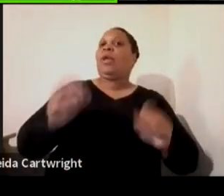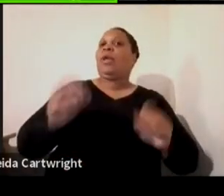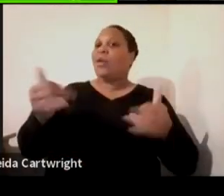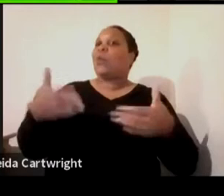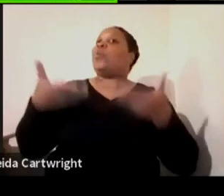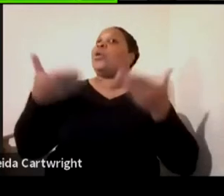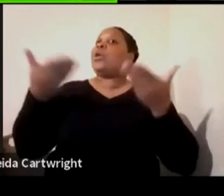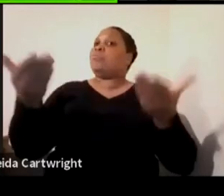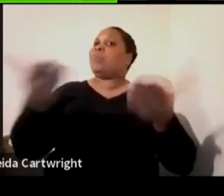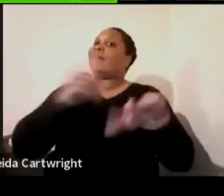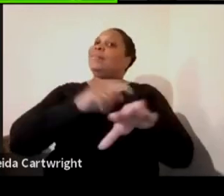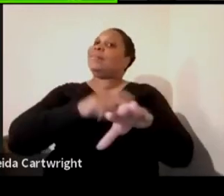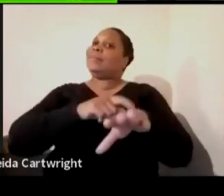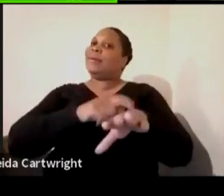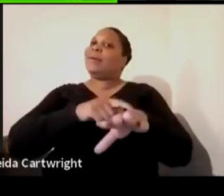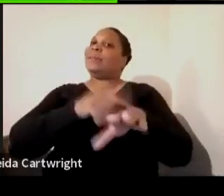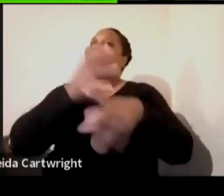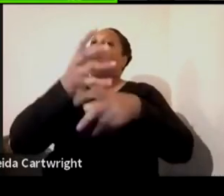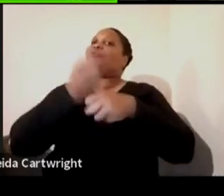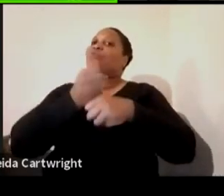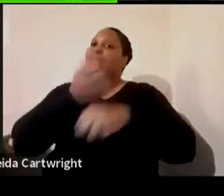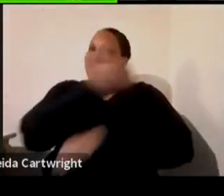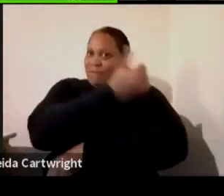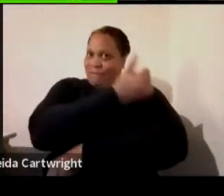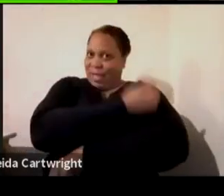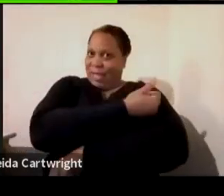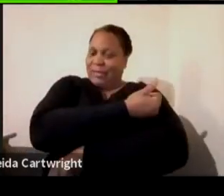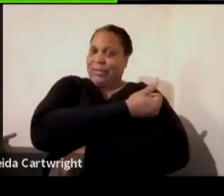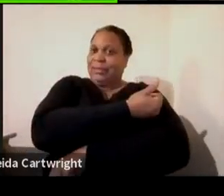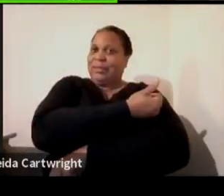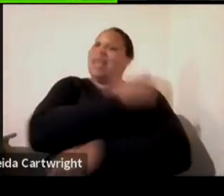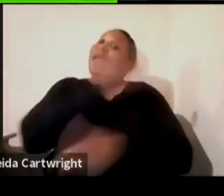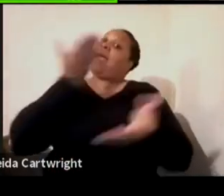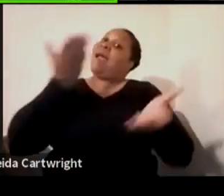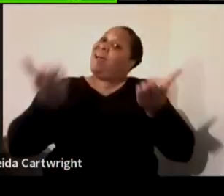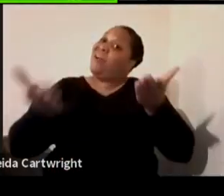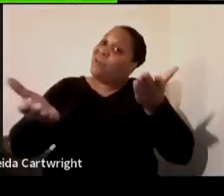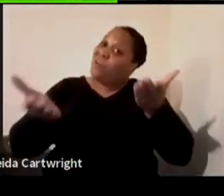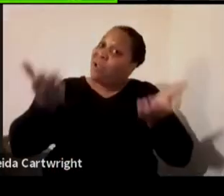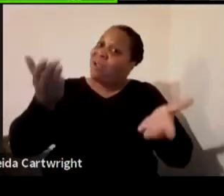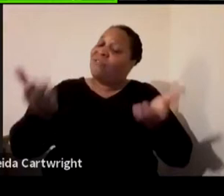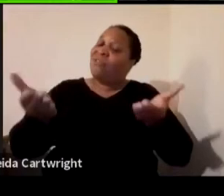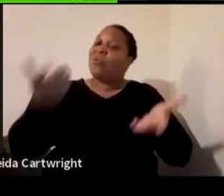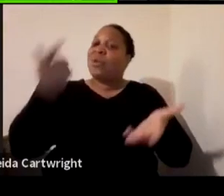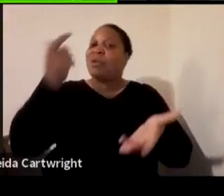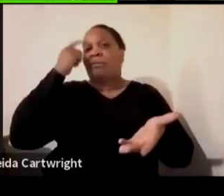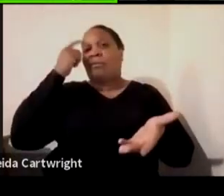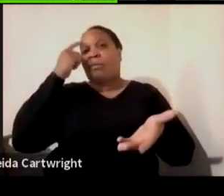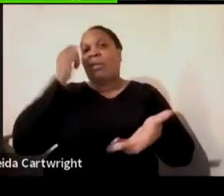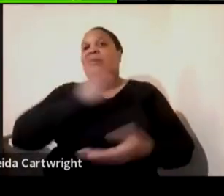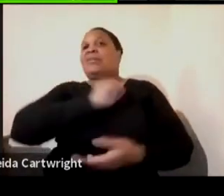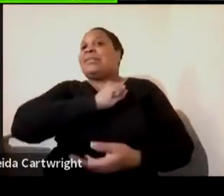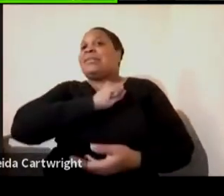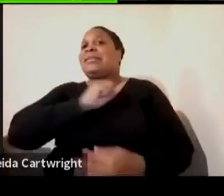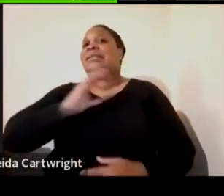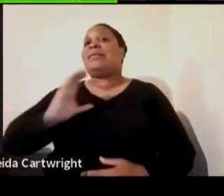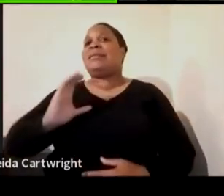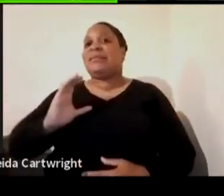the time when they can receive the vaccine. Those, however, when we think of the seniors, we're